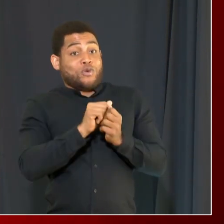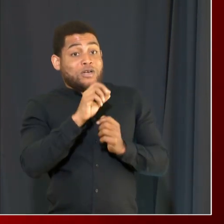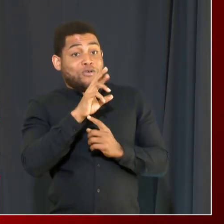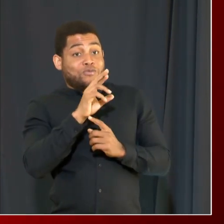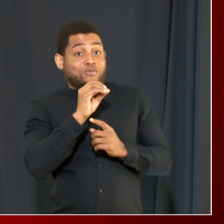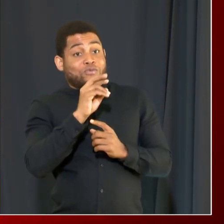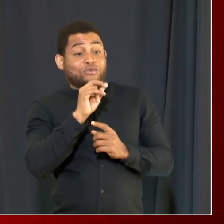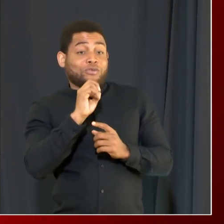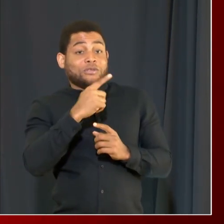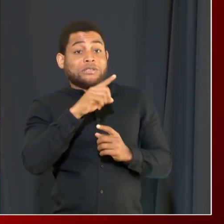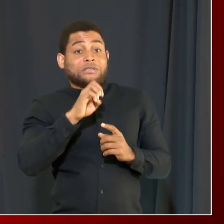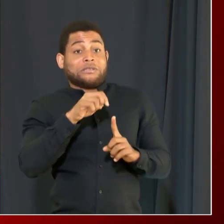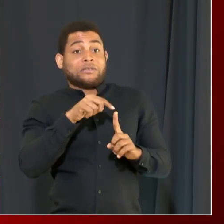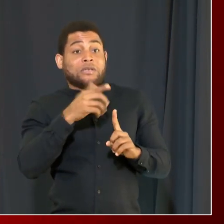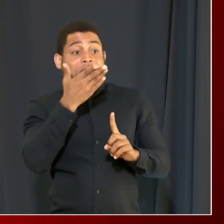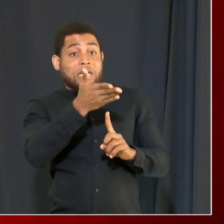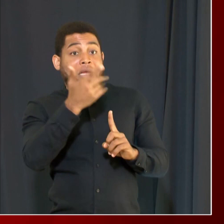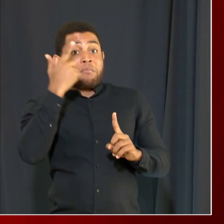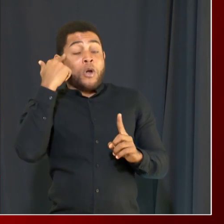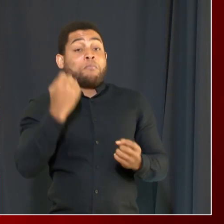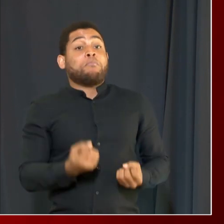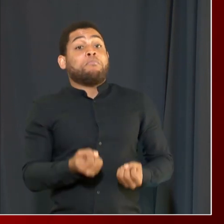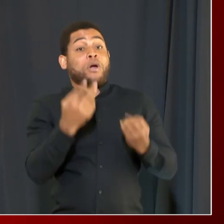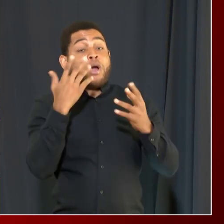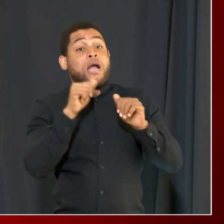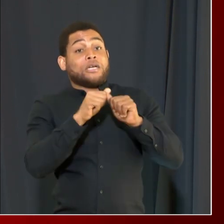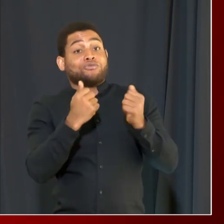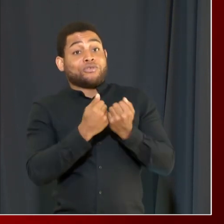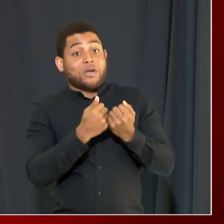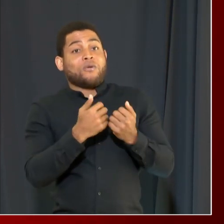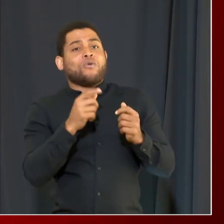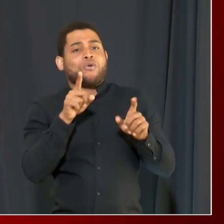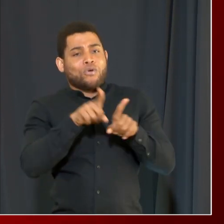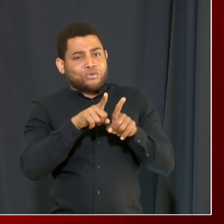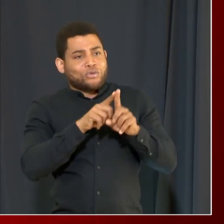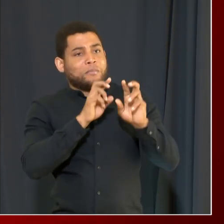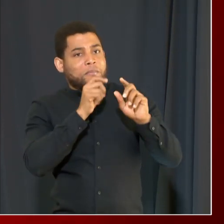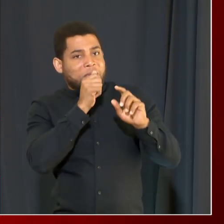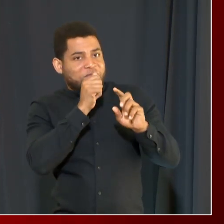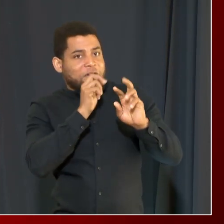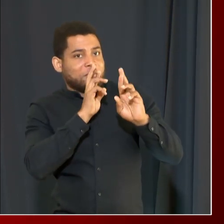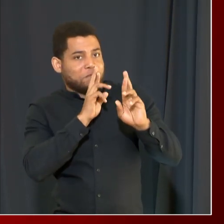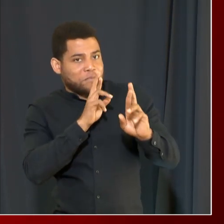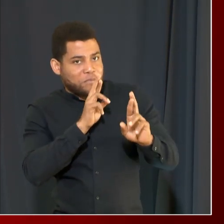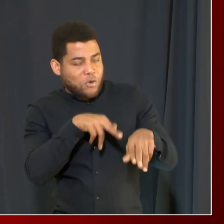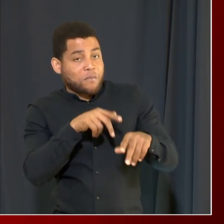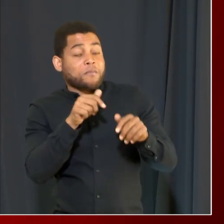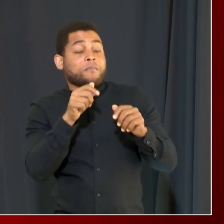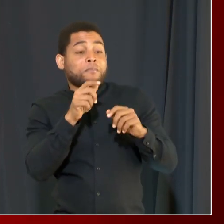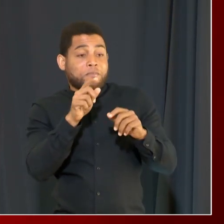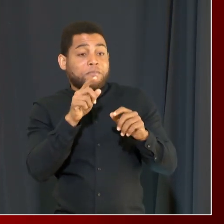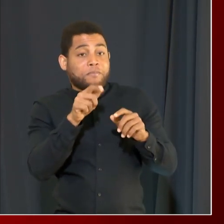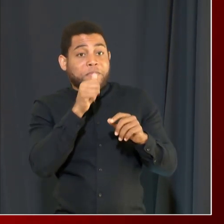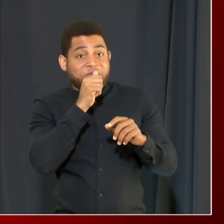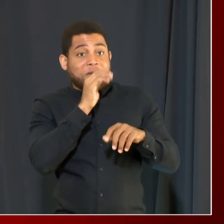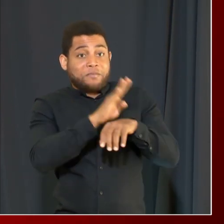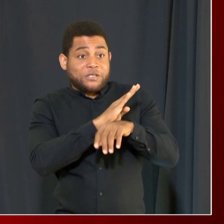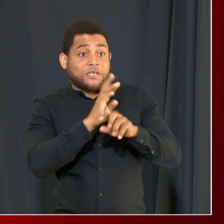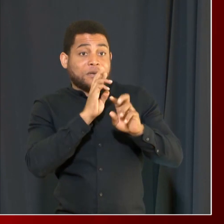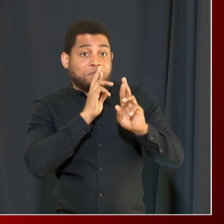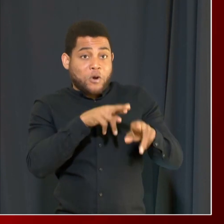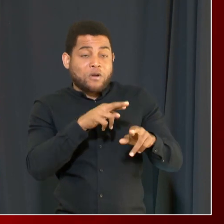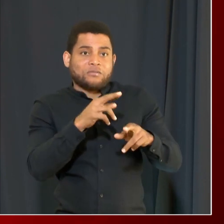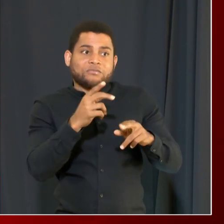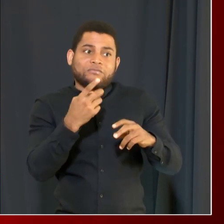this multi-agency, and in this case also private sector response to a difficult incident, that we look at it really